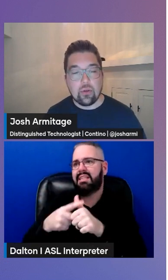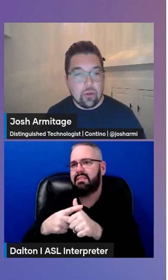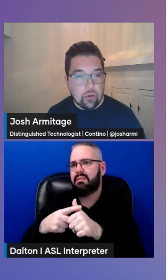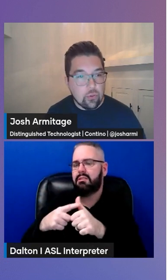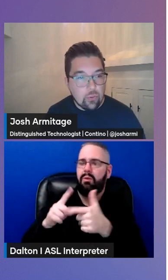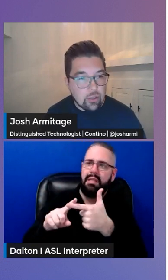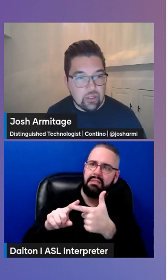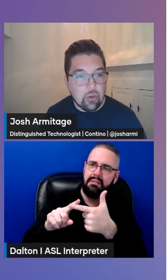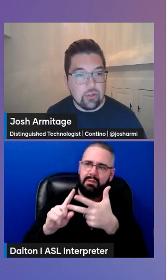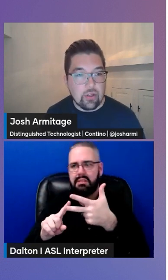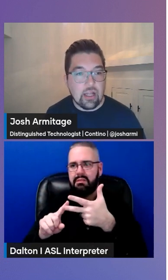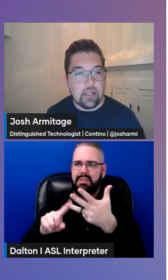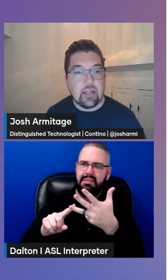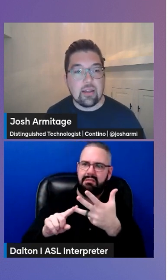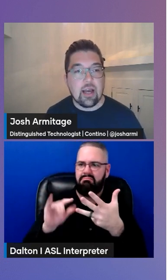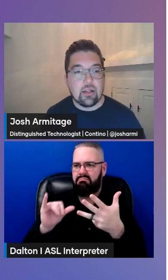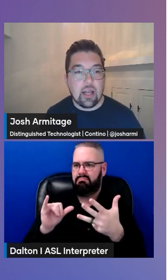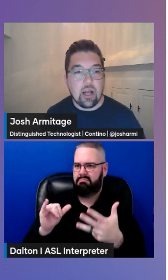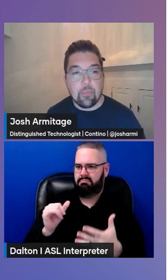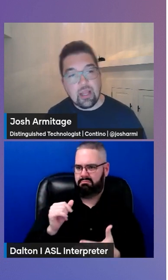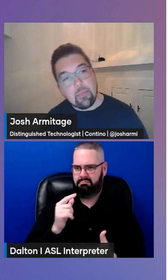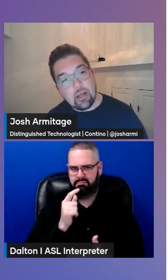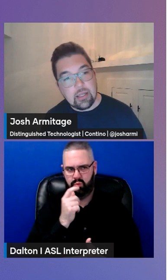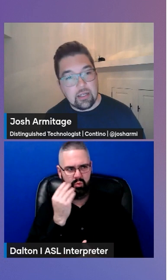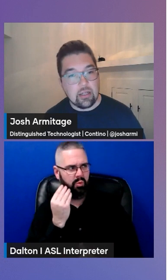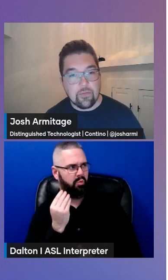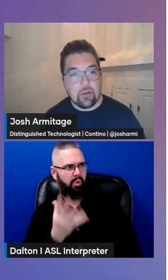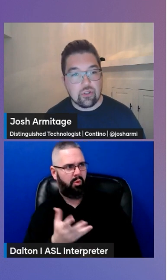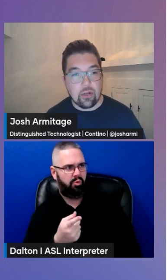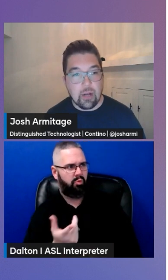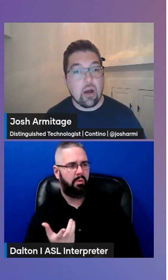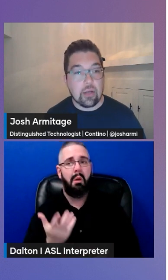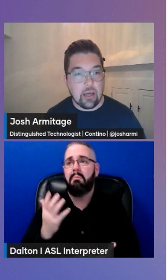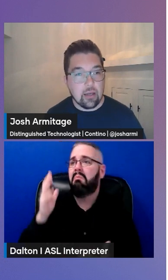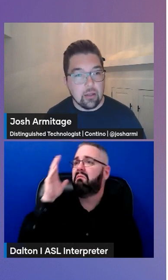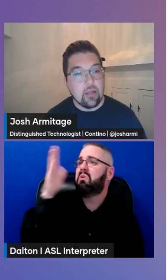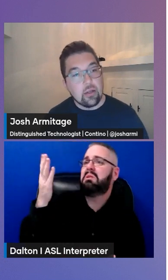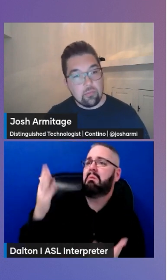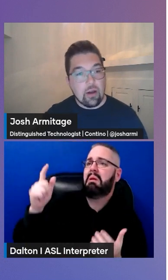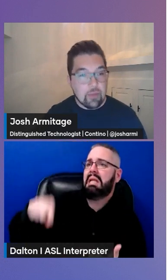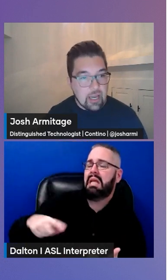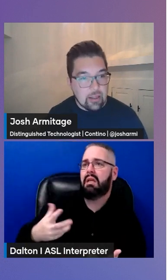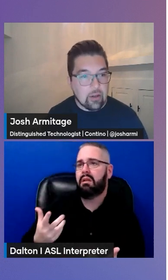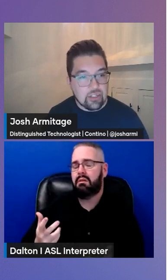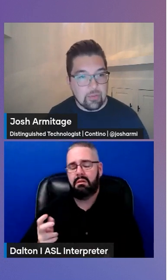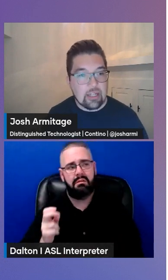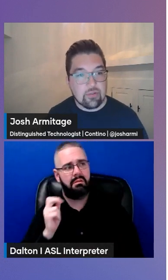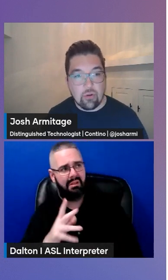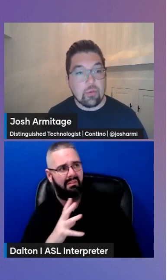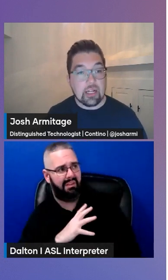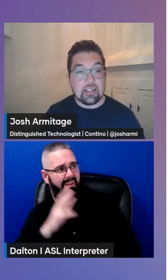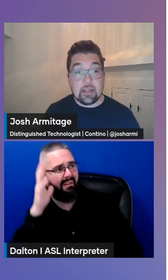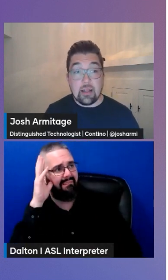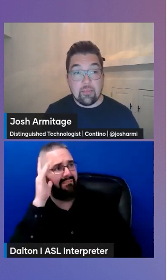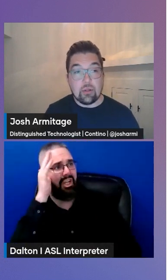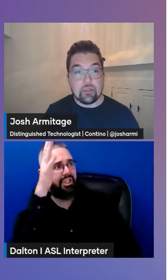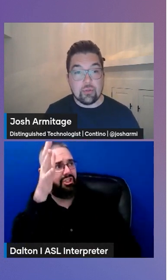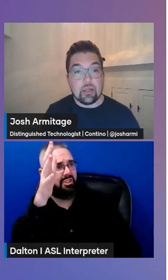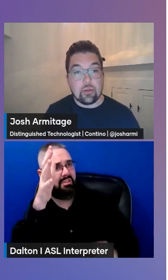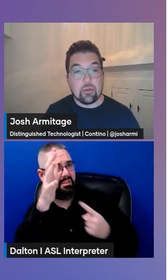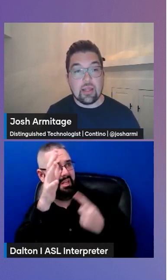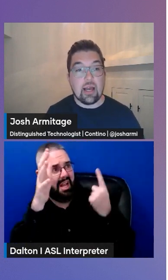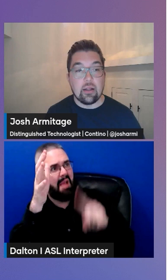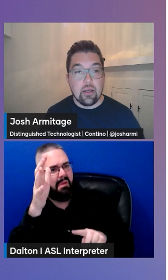well, who has told you that they need that? And they're like, oh, but they might need it in the future. I'm like, okay. When we get there and someone asks for it, we can extend the module